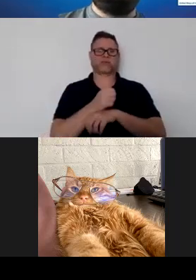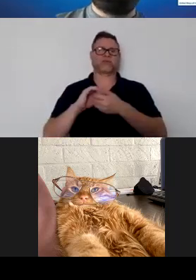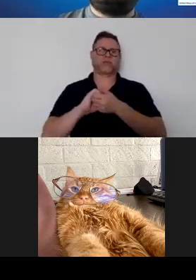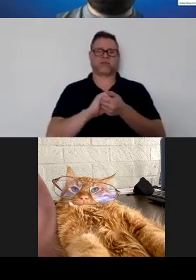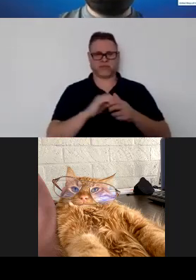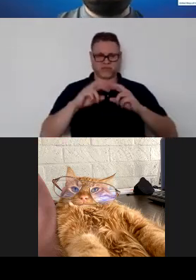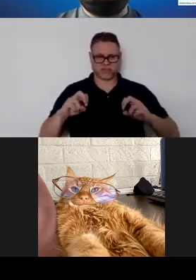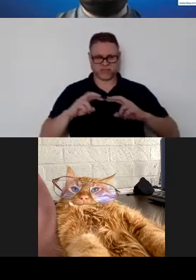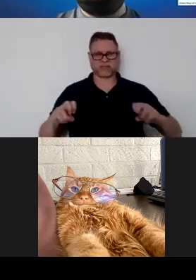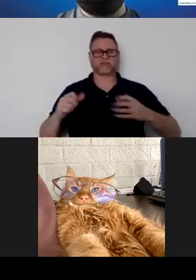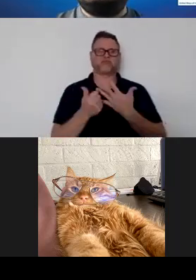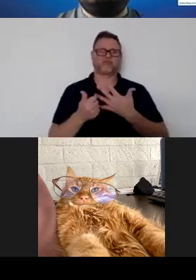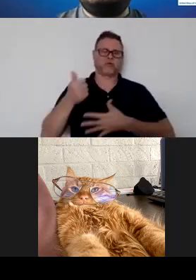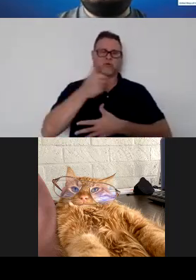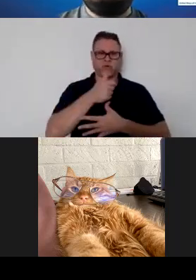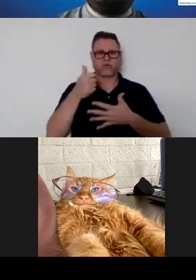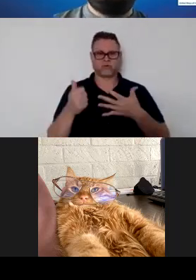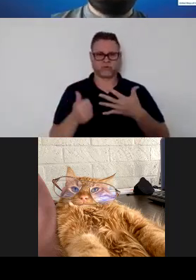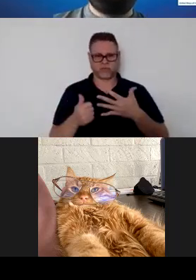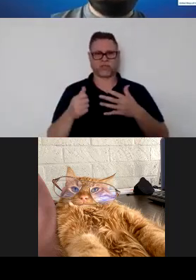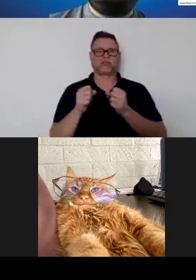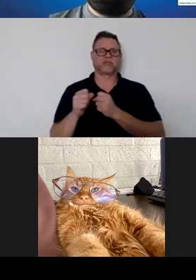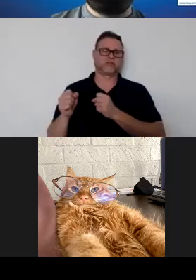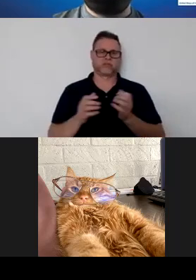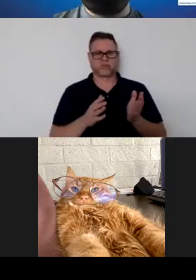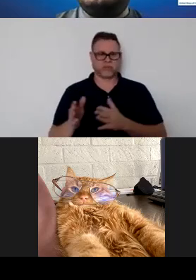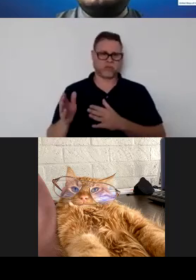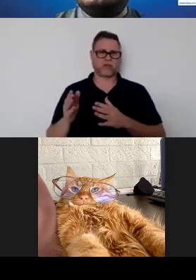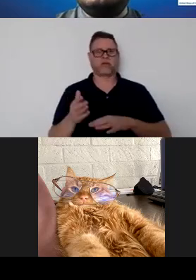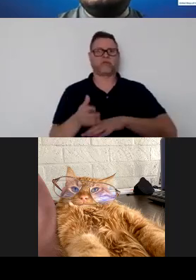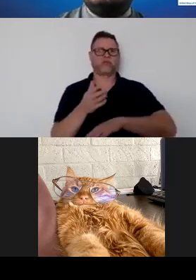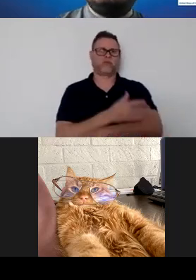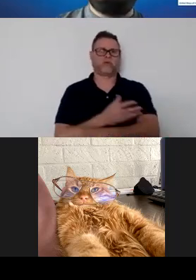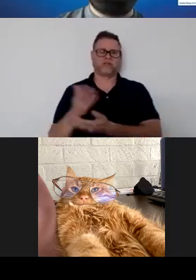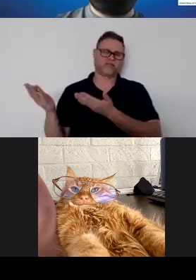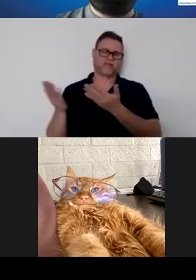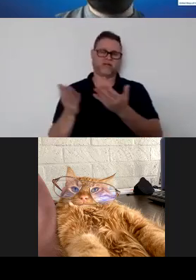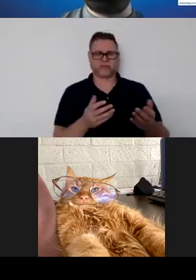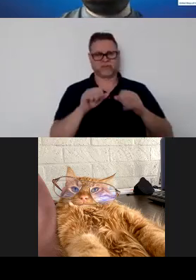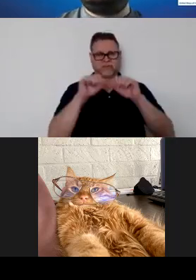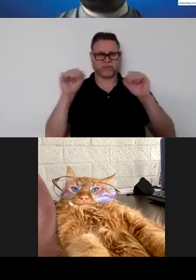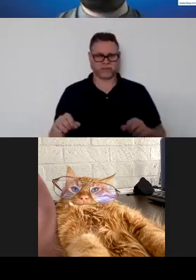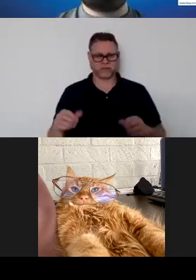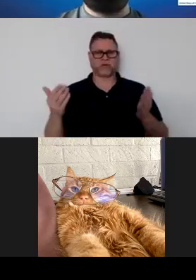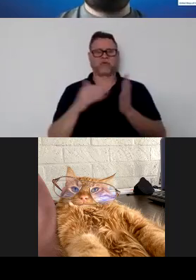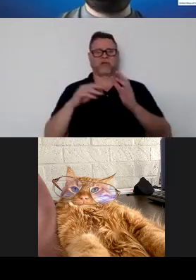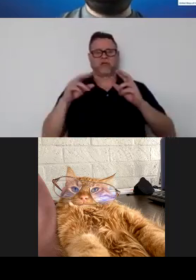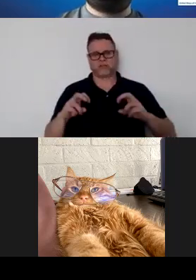needs, prioritizing and composing strategies, integrating and improving delivery systems, and reassessing